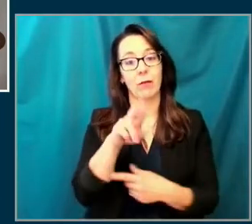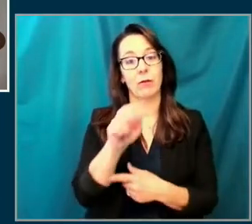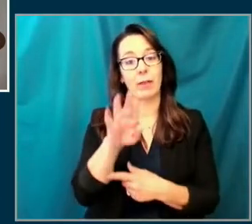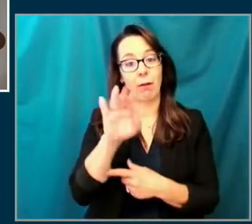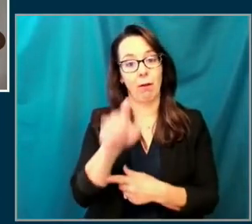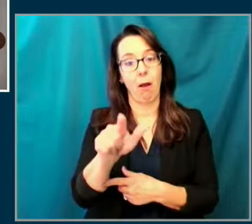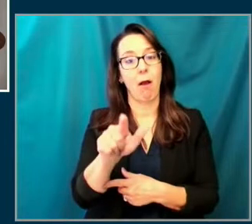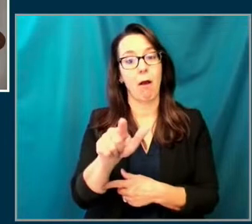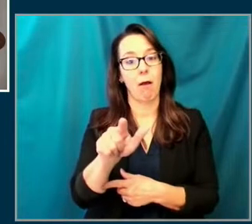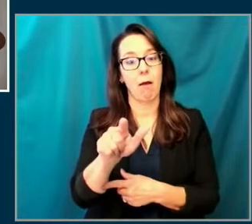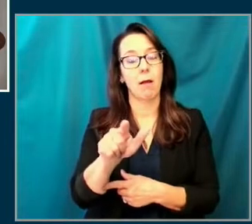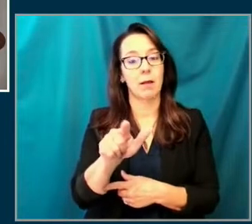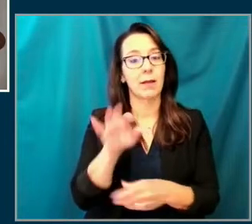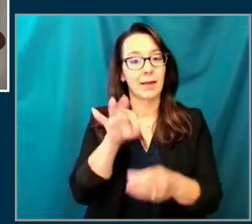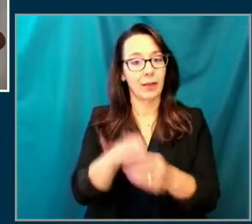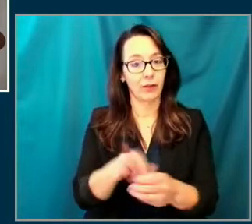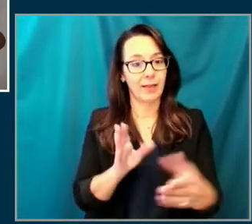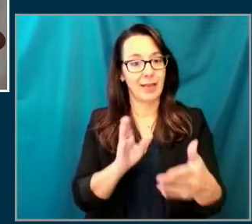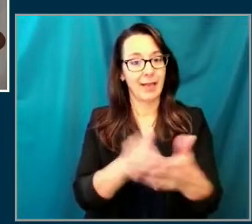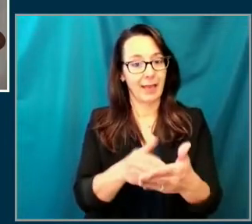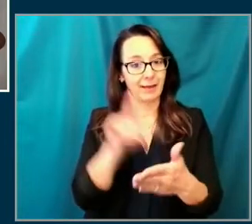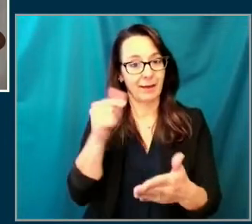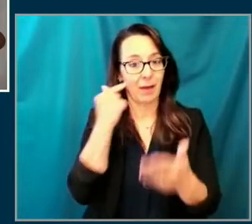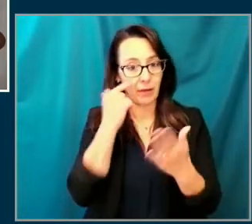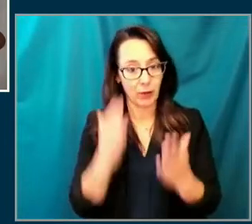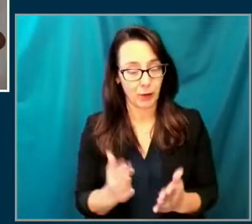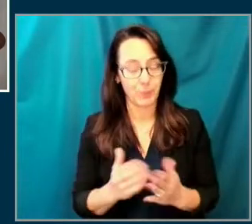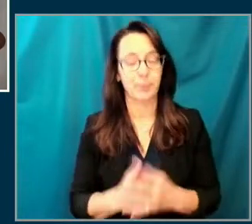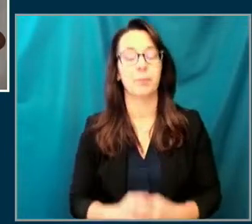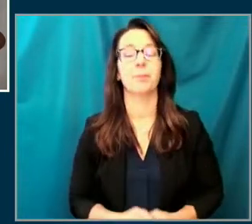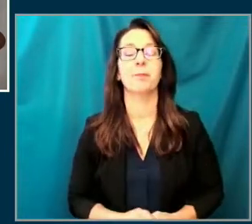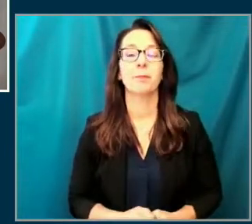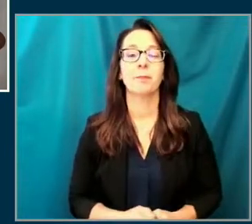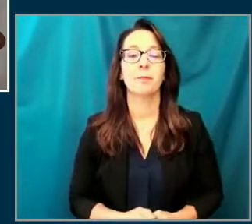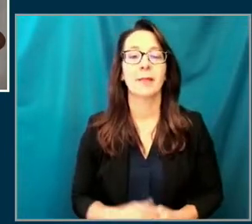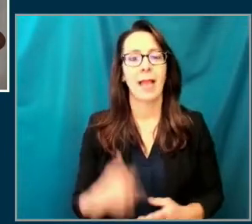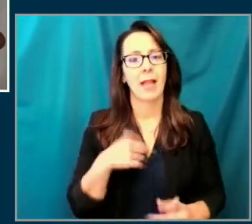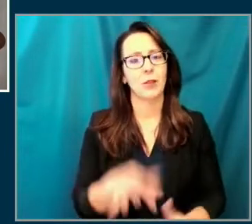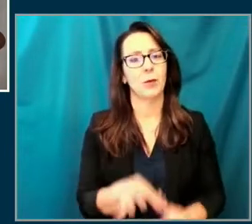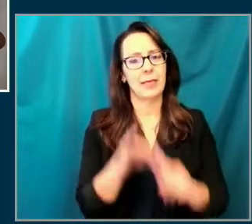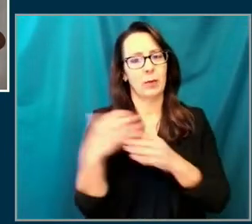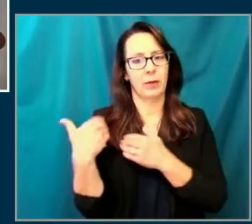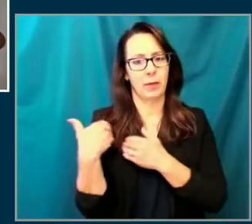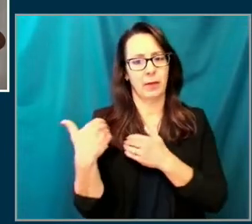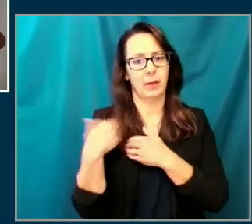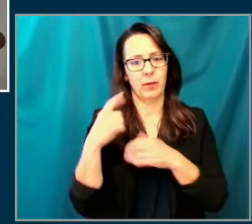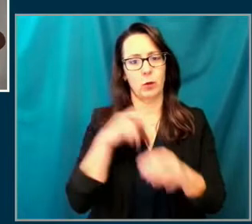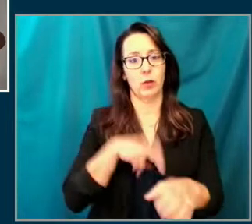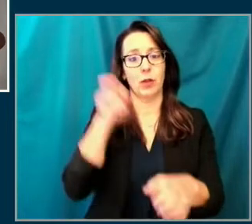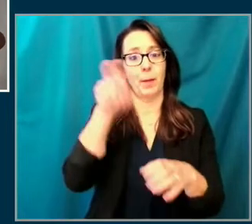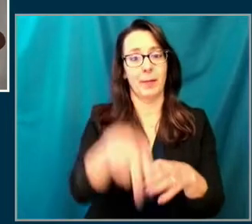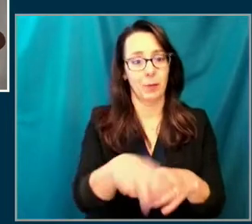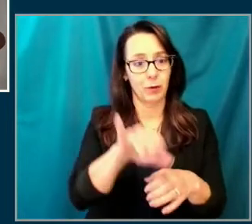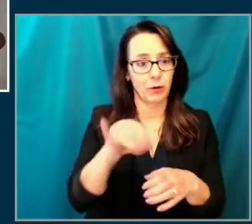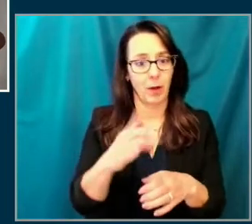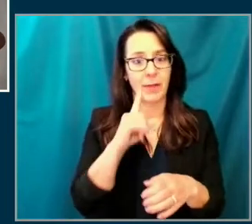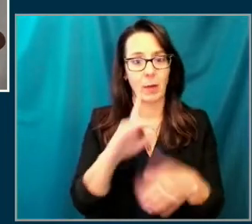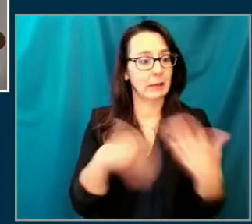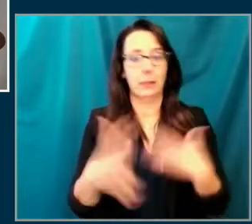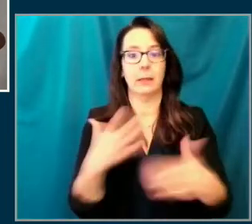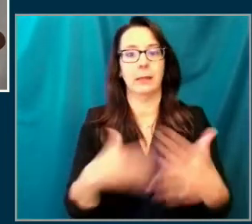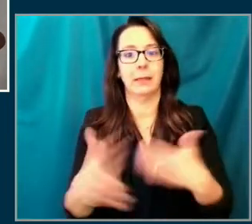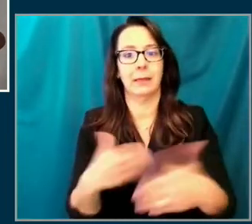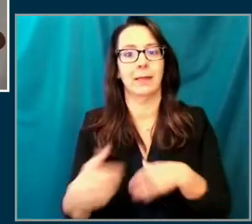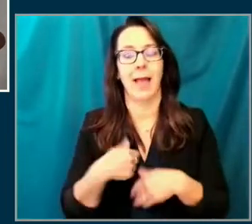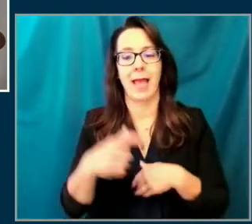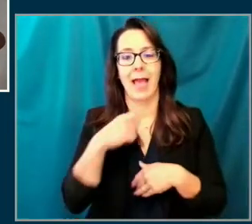governor, Gavin Newsom. And so I've had this unique responsibility of jumping into this job that was moving fast and that I had to hold on quickly